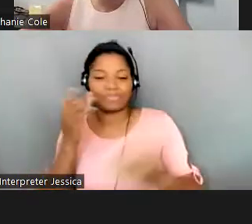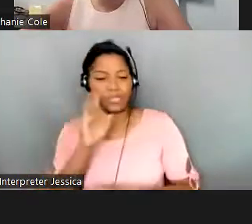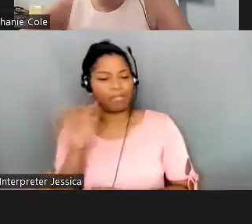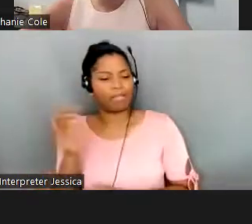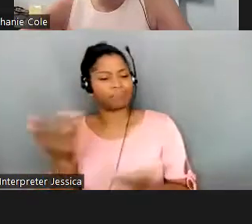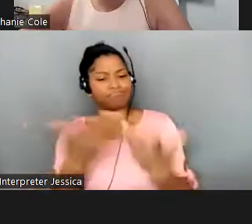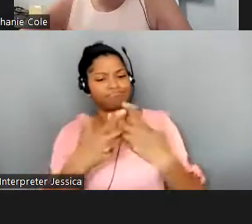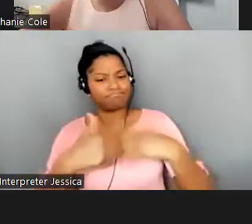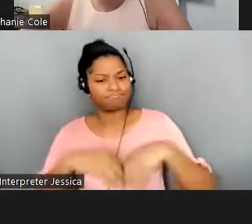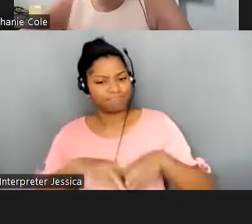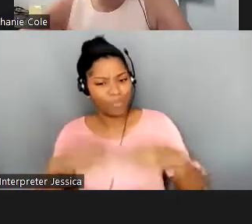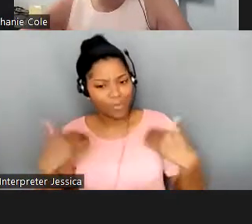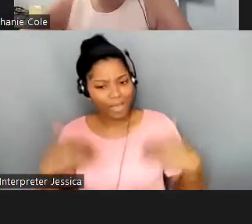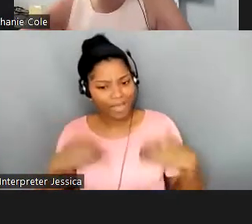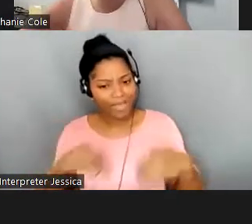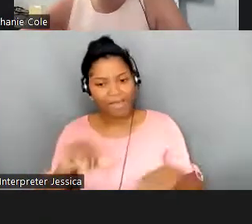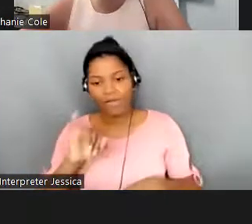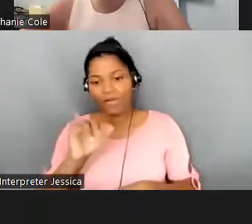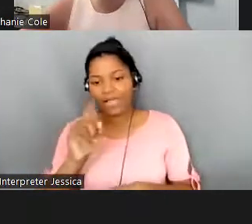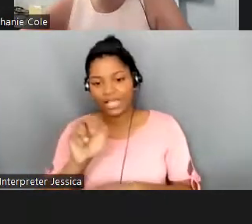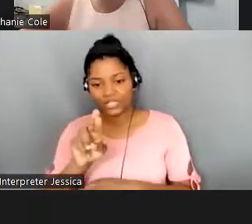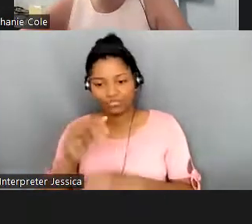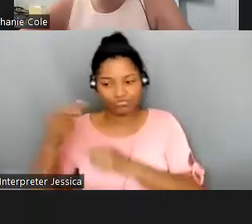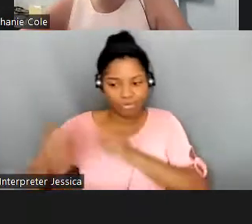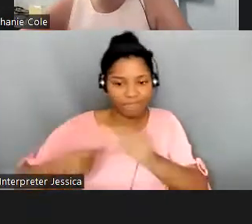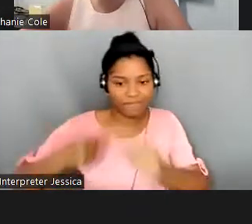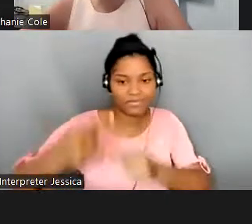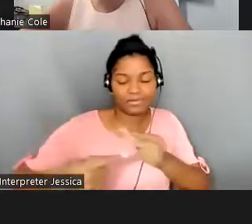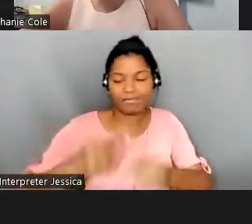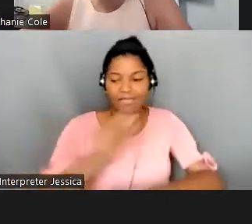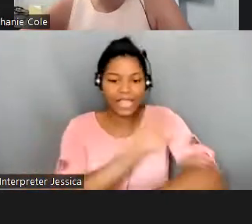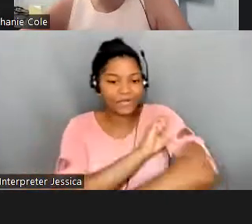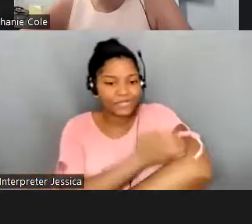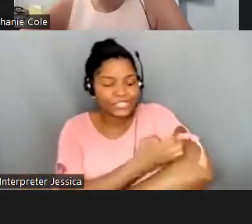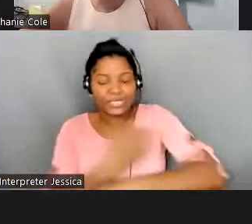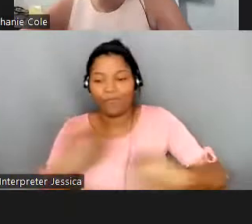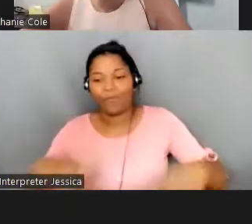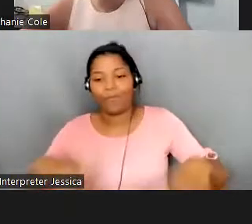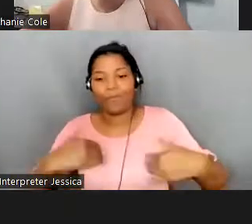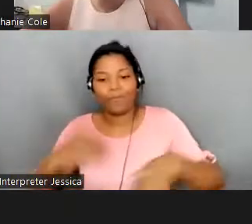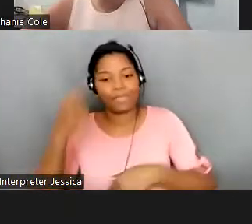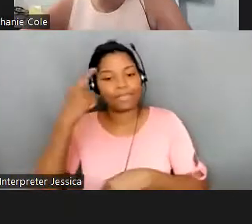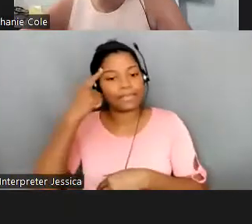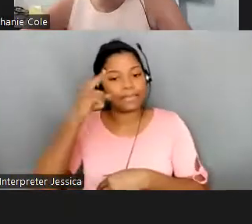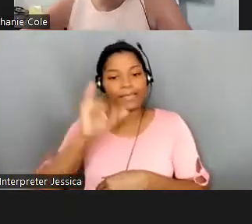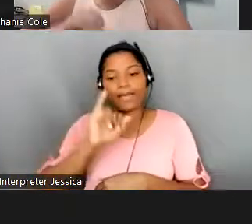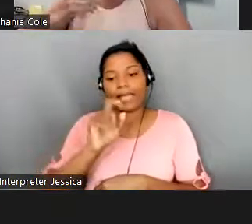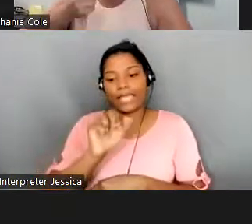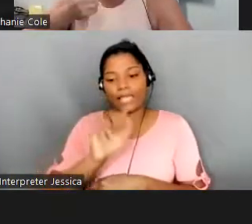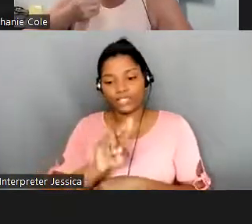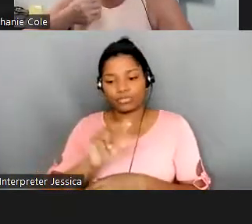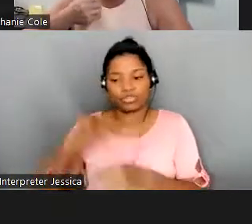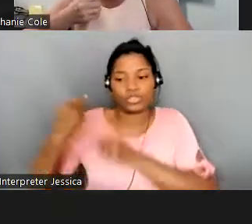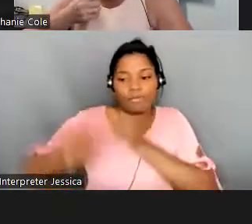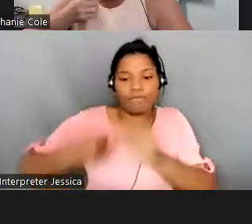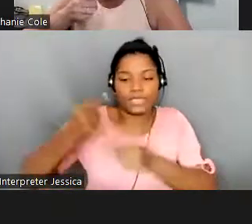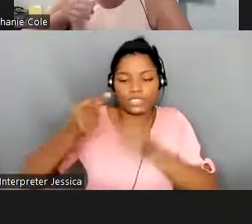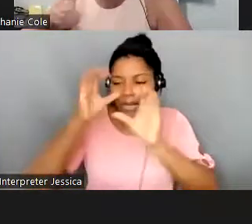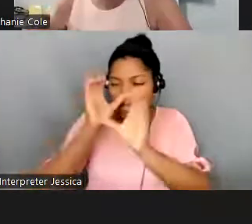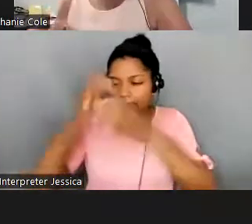it, you know, the intergenerational, the energy that came from that. So think about that intergenerational lens on what you're already doing.